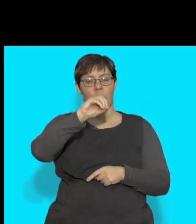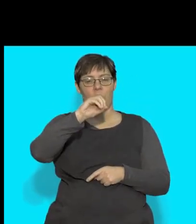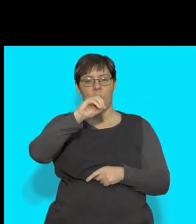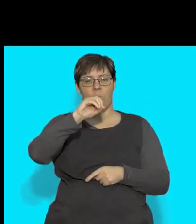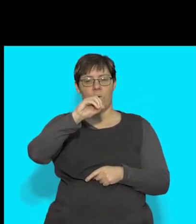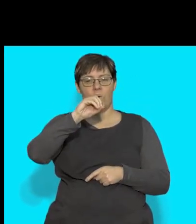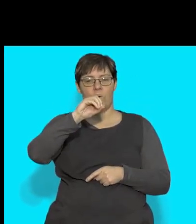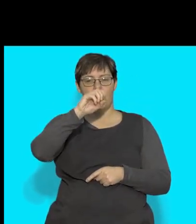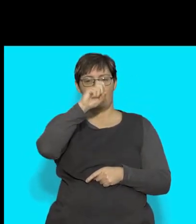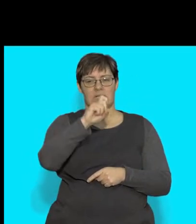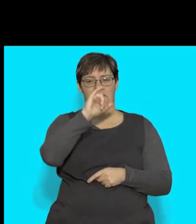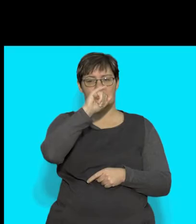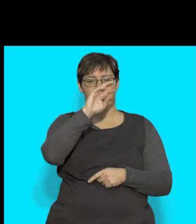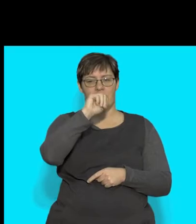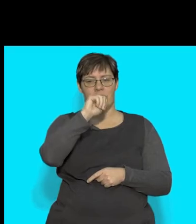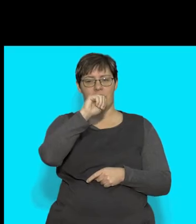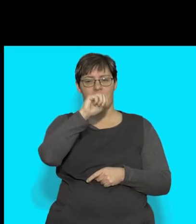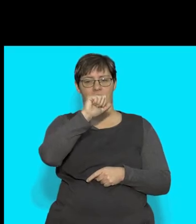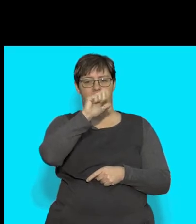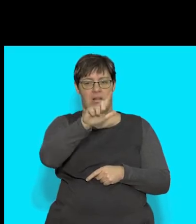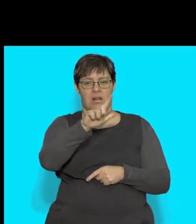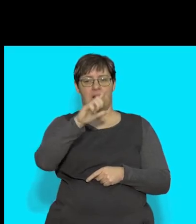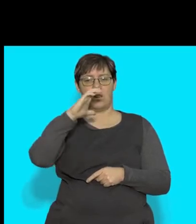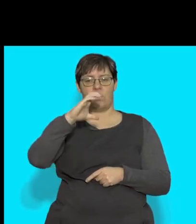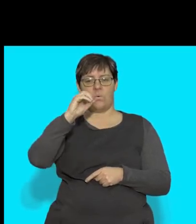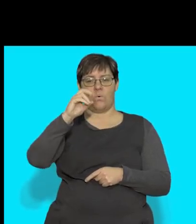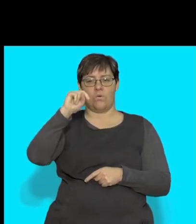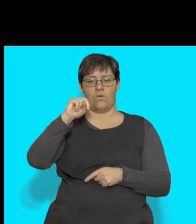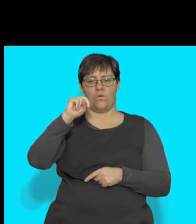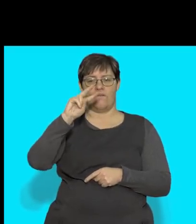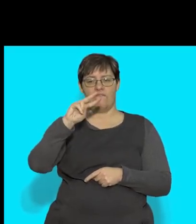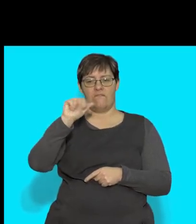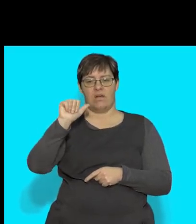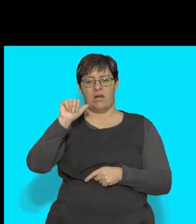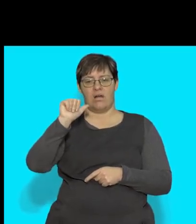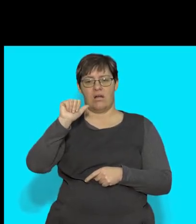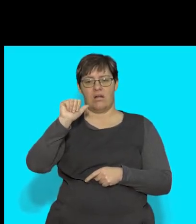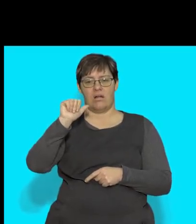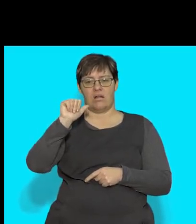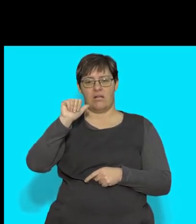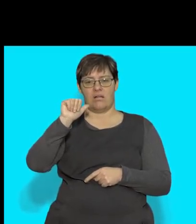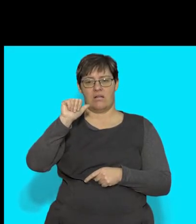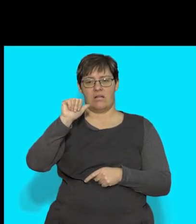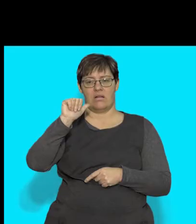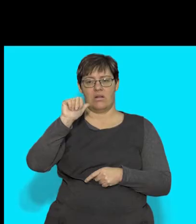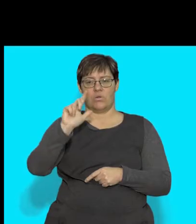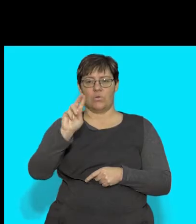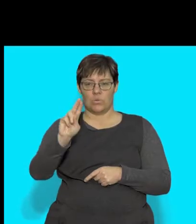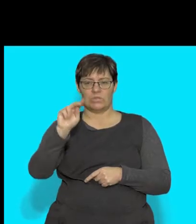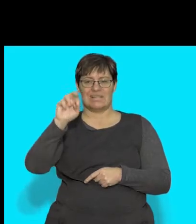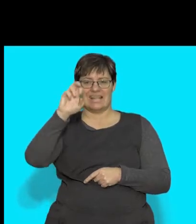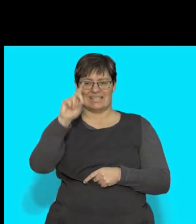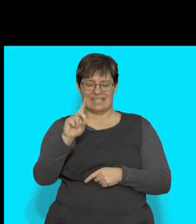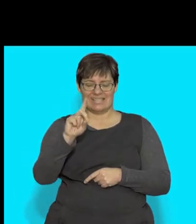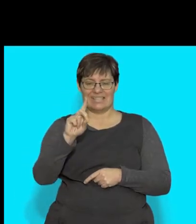convoluted tubule. And that's exactly what it is. It's close to the front. Convoluted means twisted, and it's